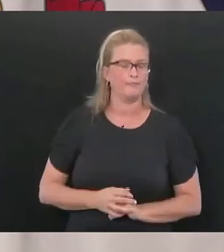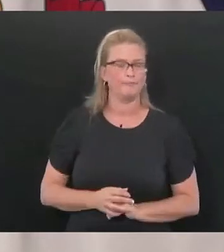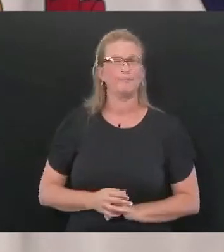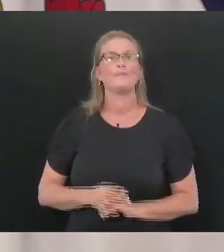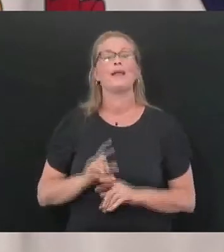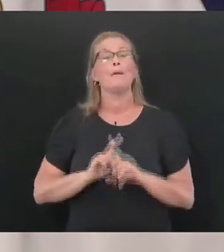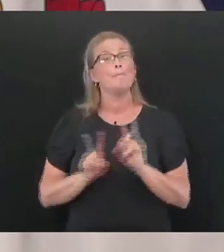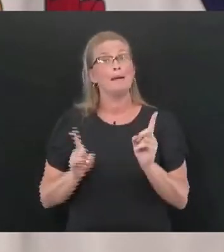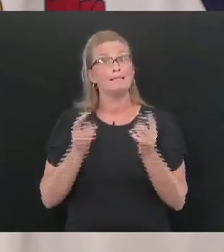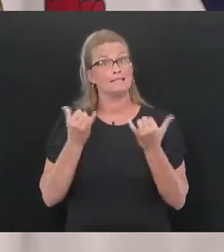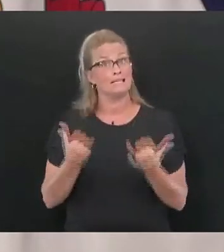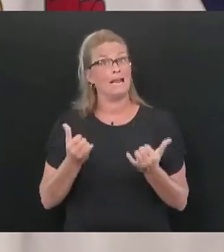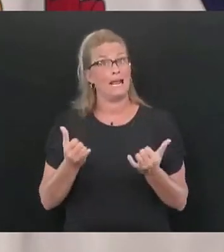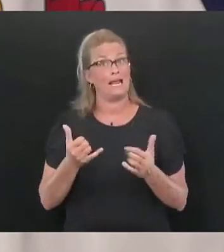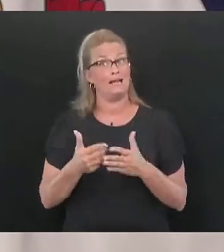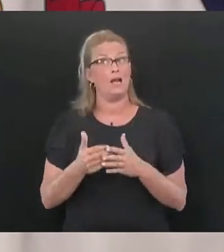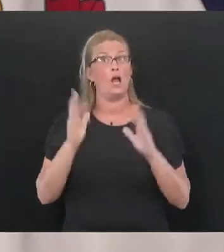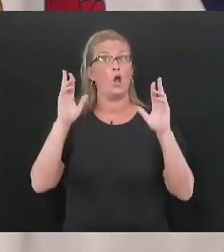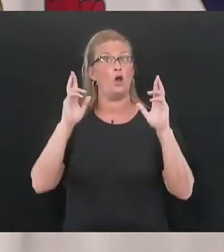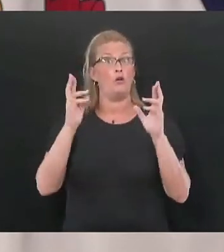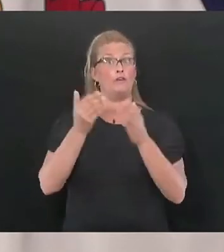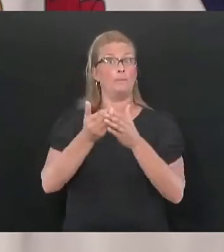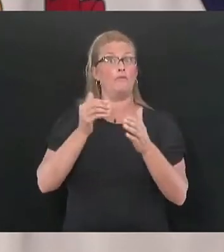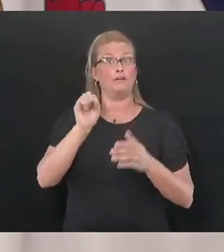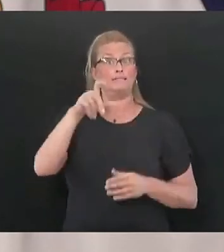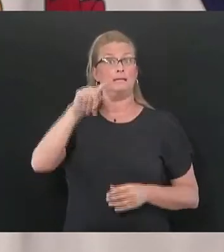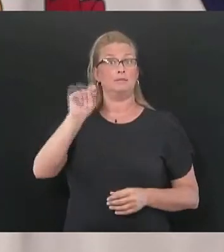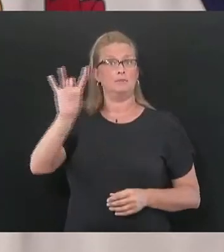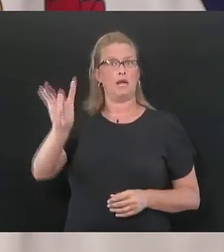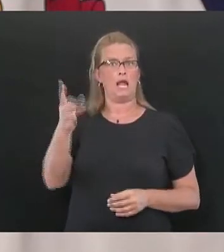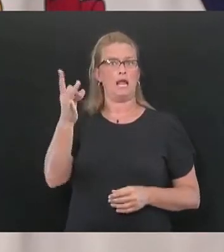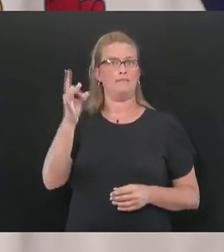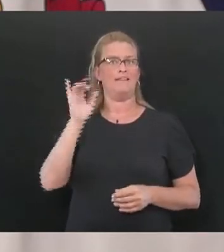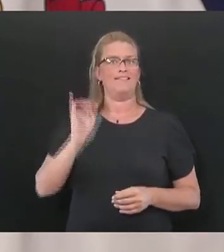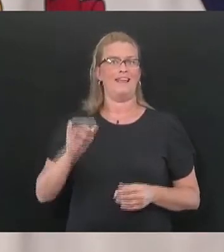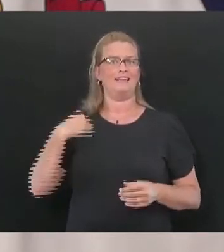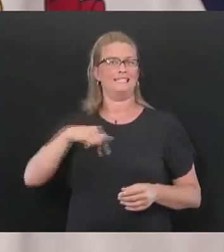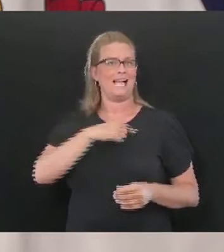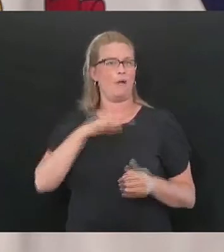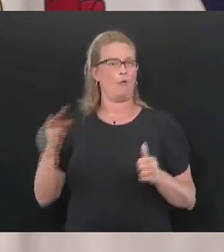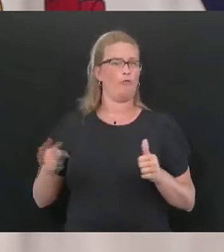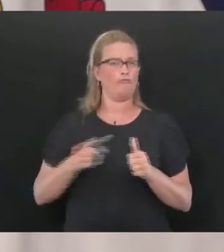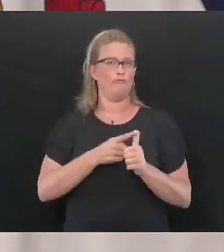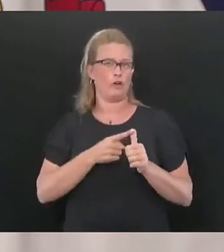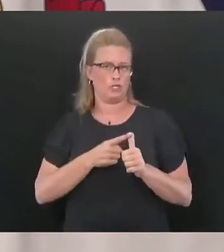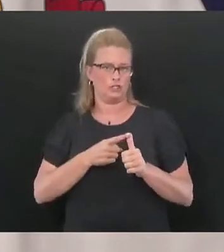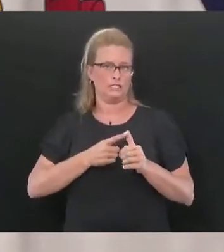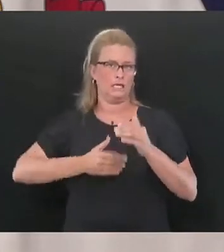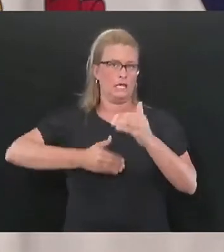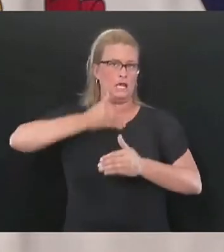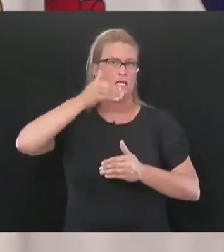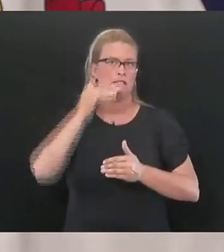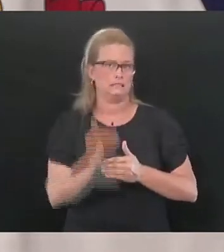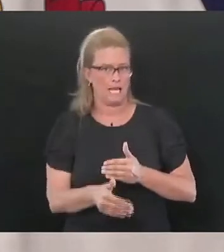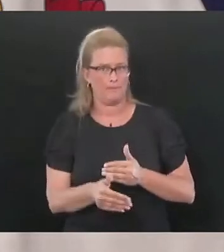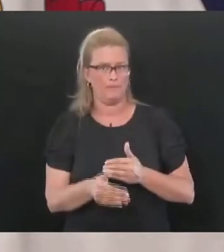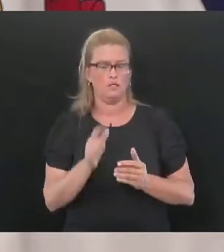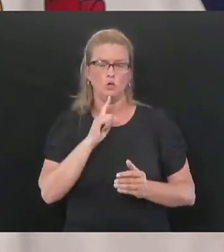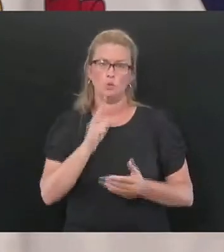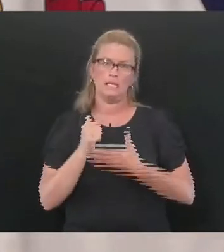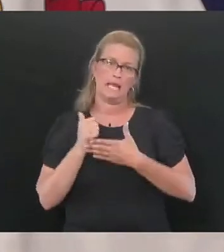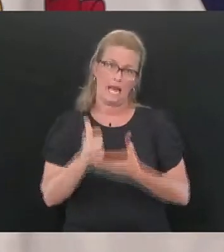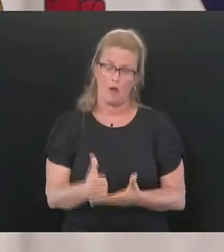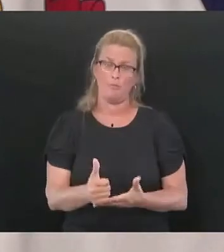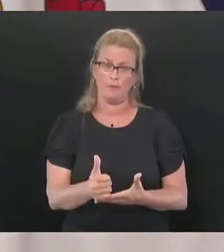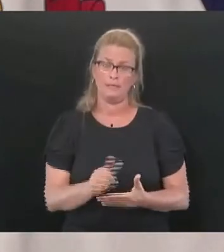today, by September the 8th, that is the first step towards really, really, really helping. Now, I want